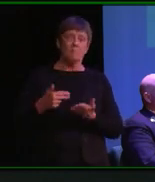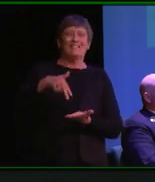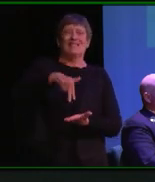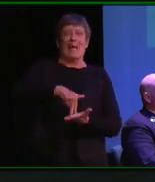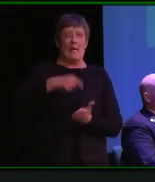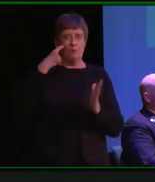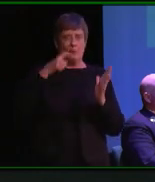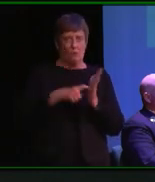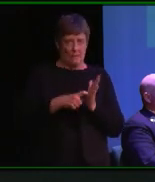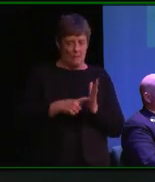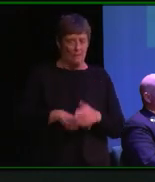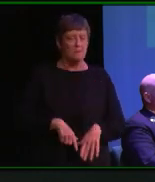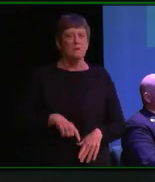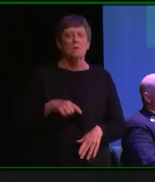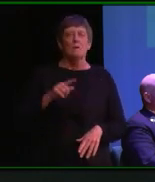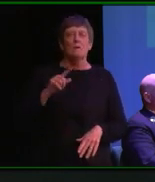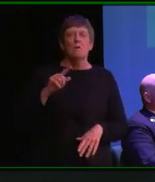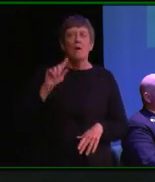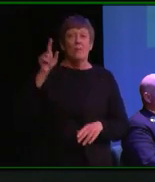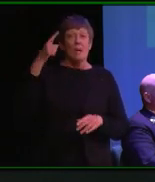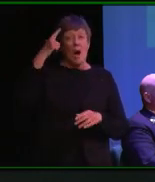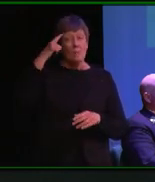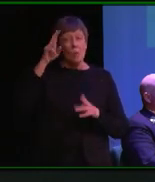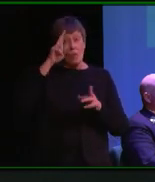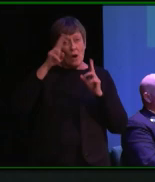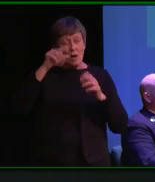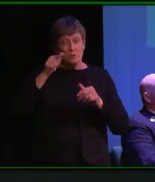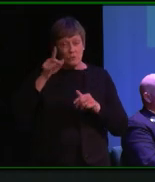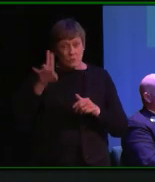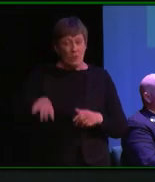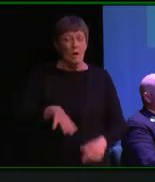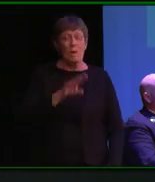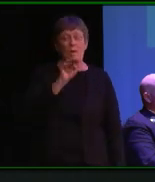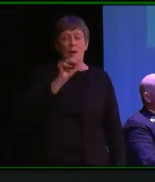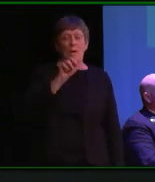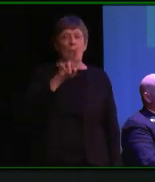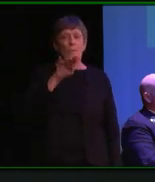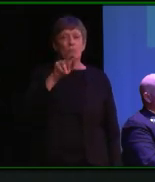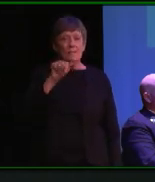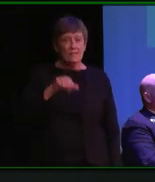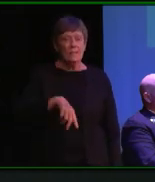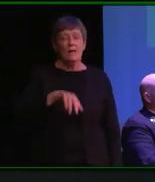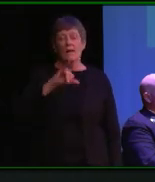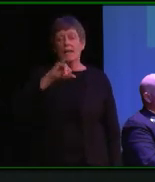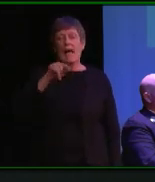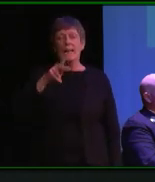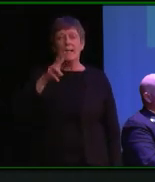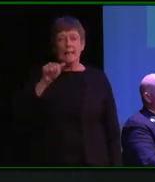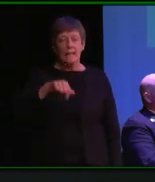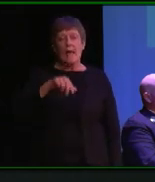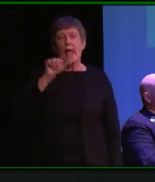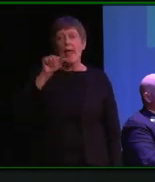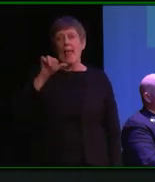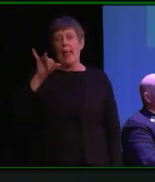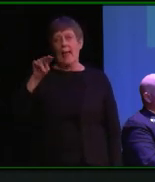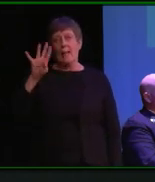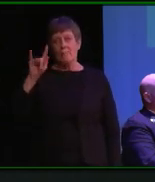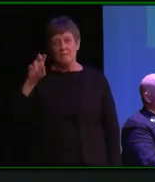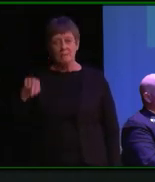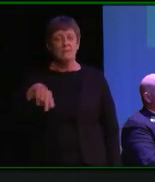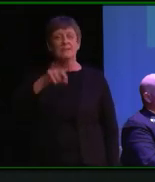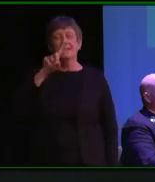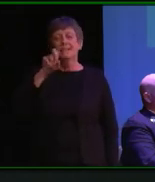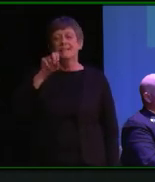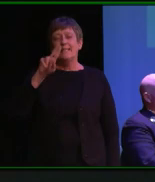Commonwealth Honors Club, Melinda Amarantes, Catalina Arias, Aim Benson, Devin Martinez,